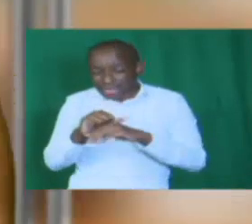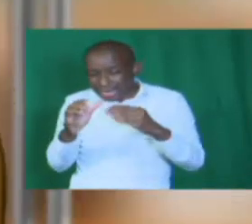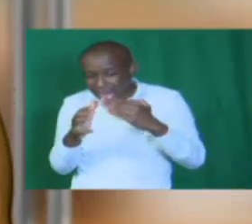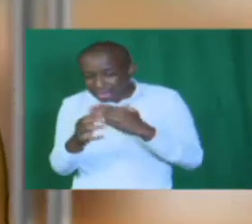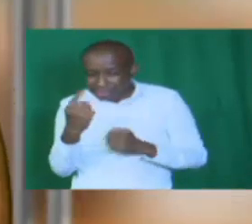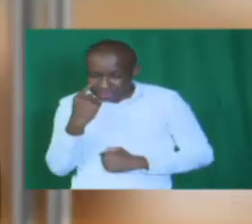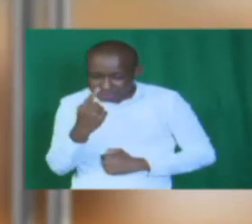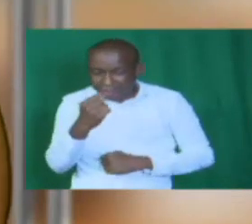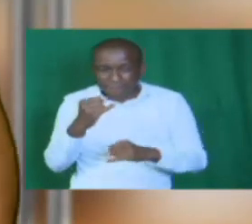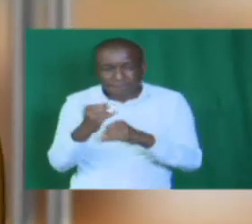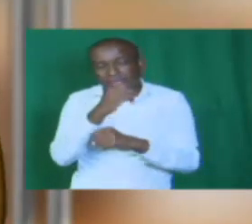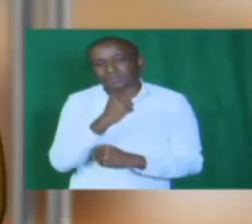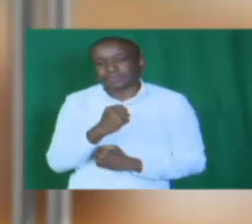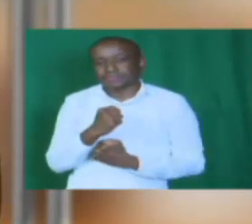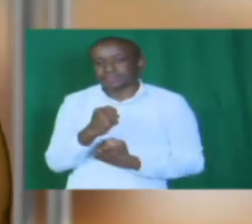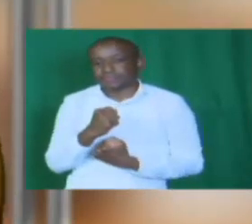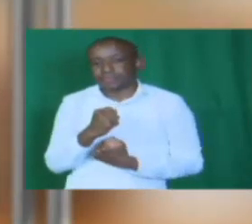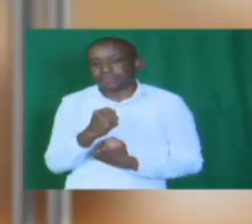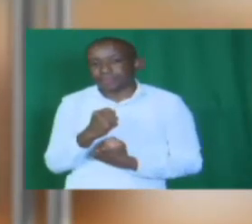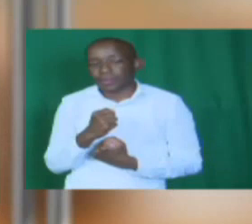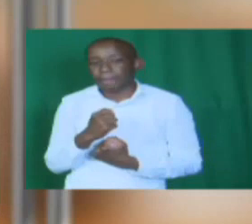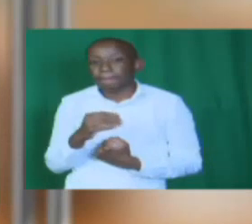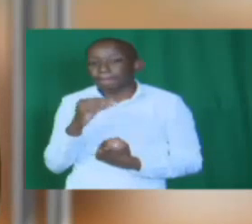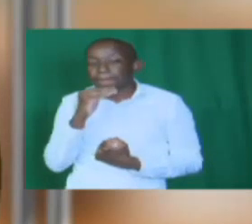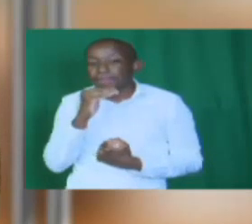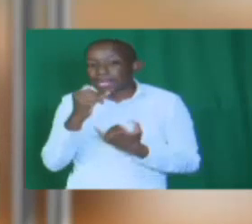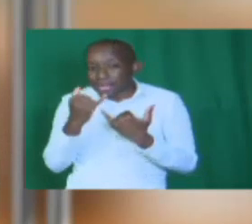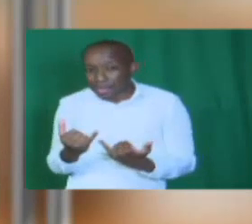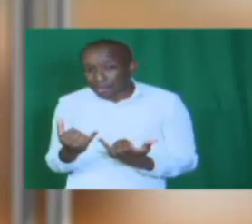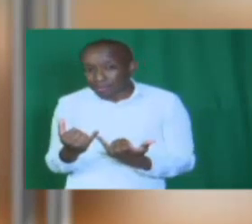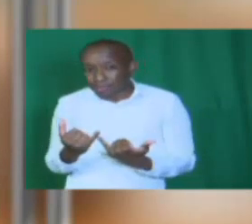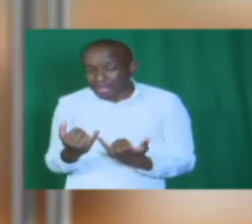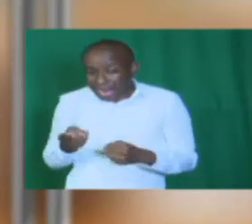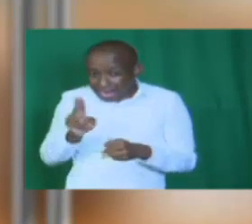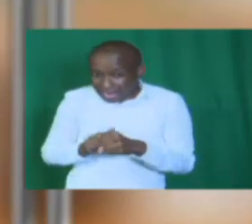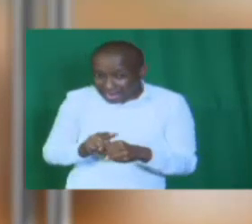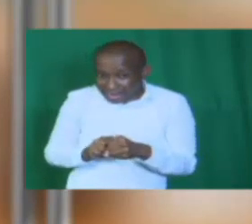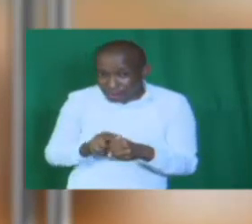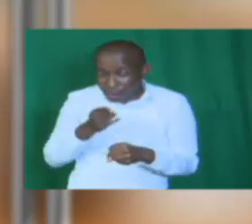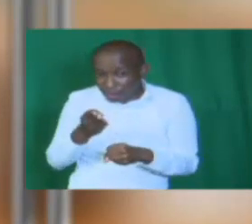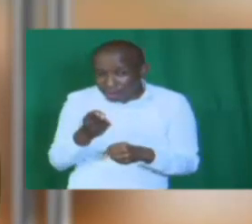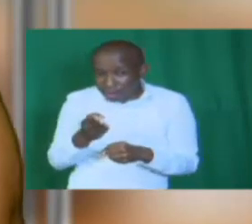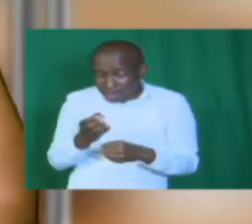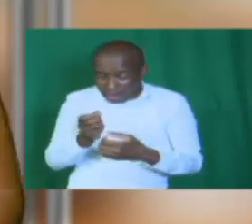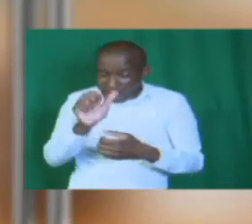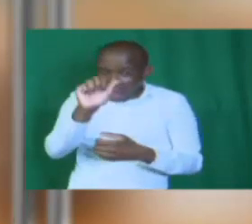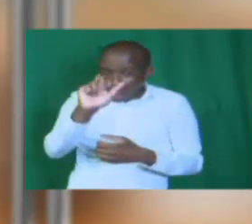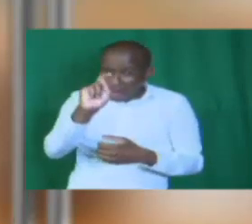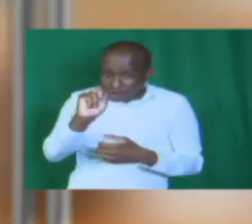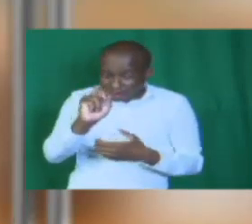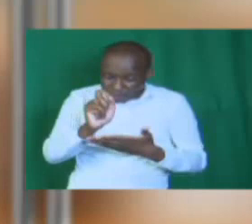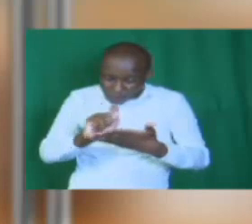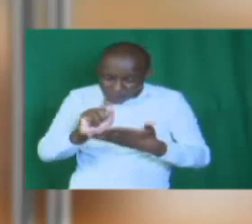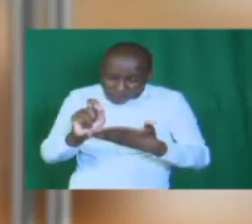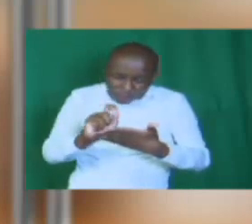answer. Okay, even the region, when you have done justice again, in the annotation, it